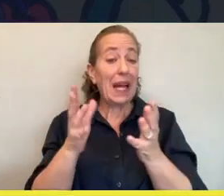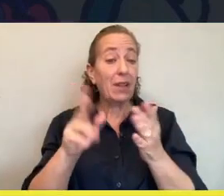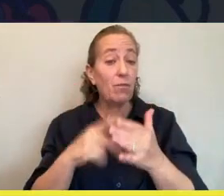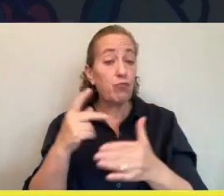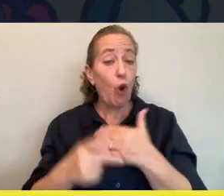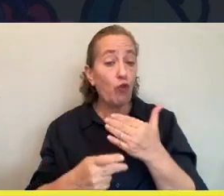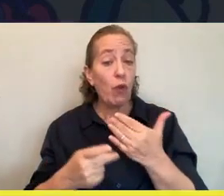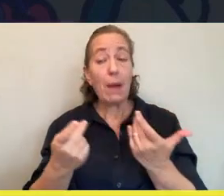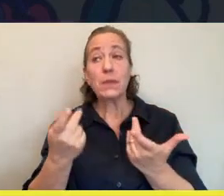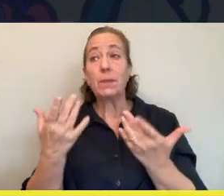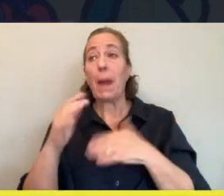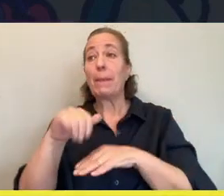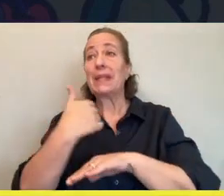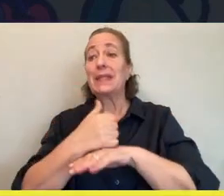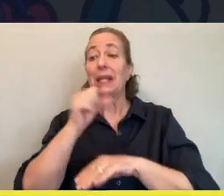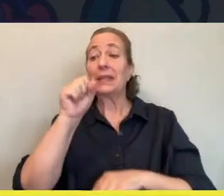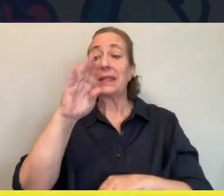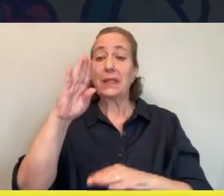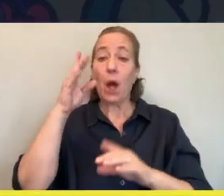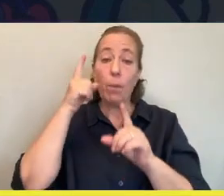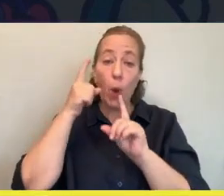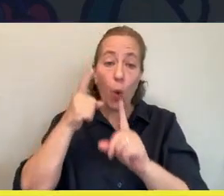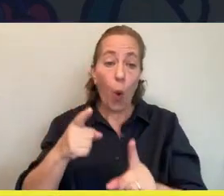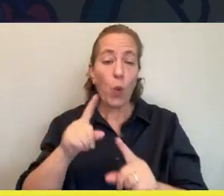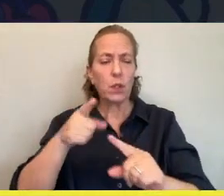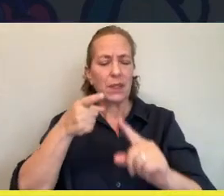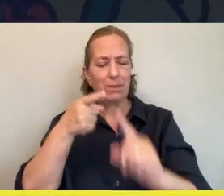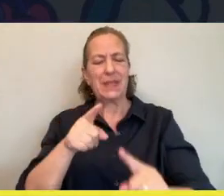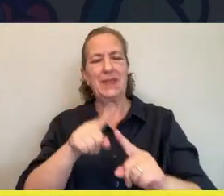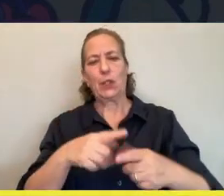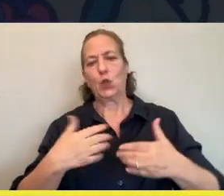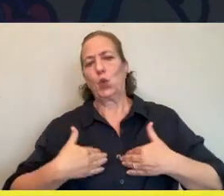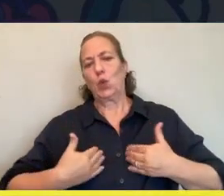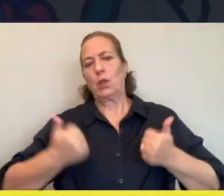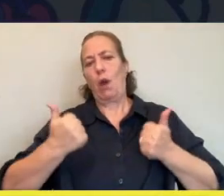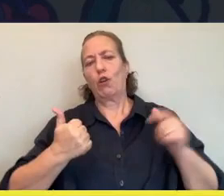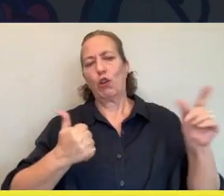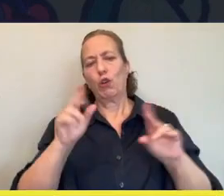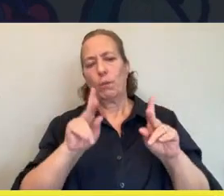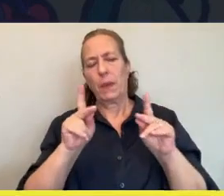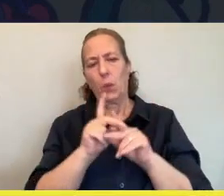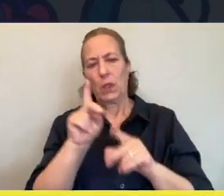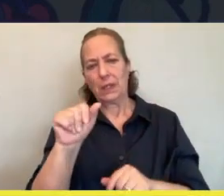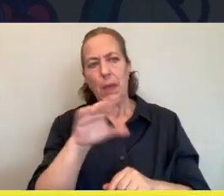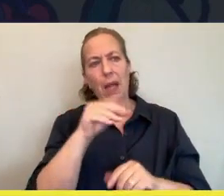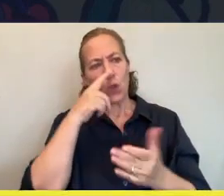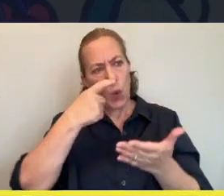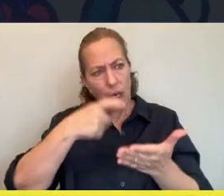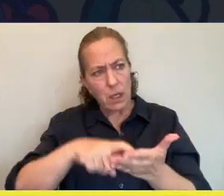sub-goals specific to younger people with disabilities to acknowledge the heterogeneity of this